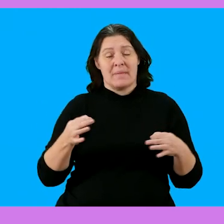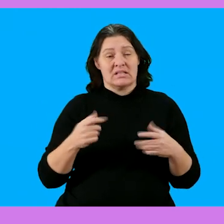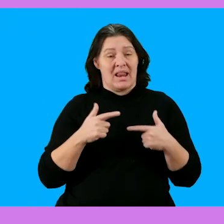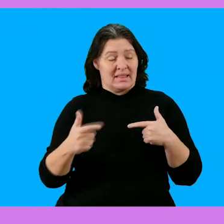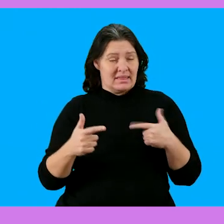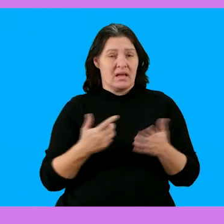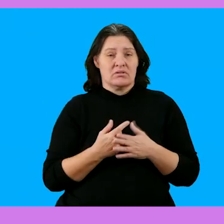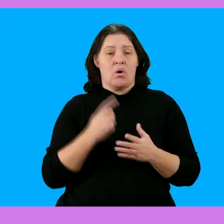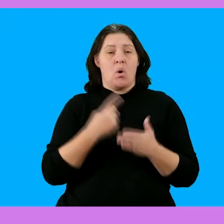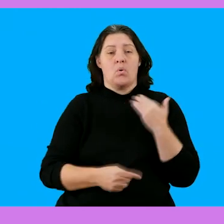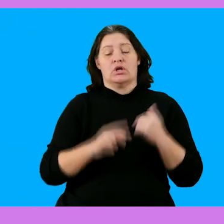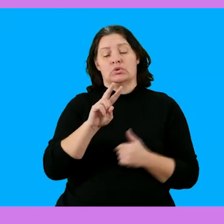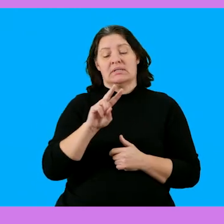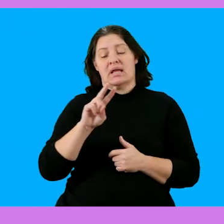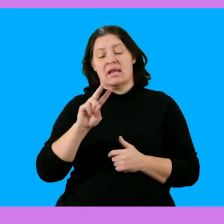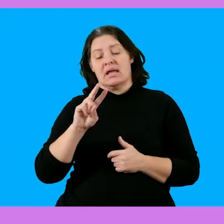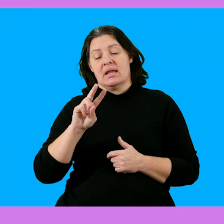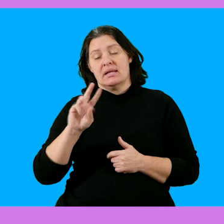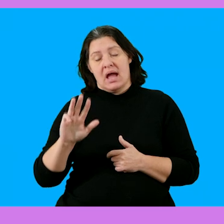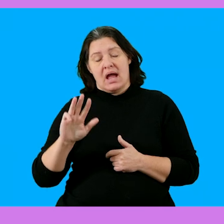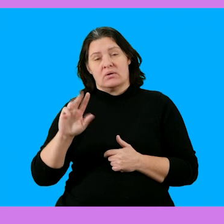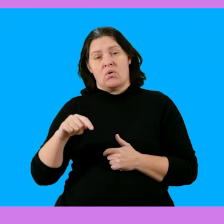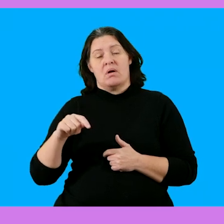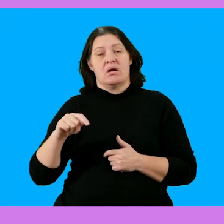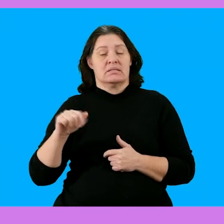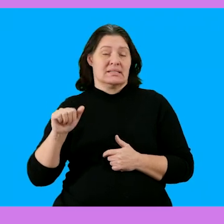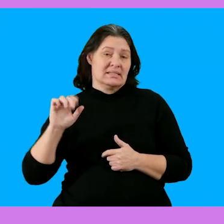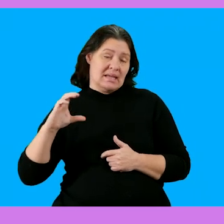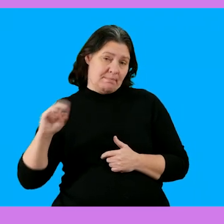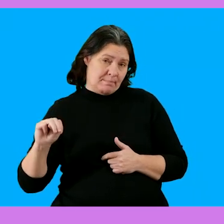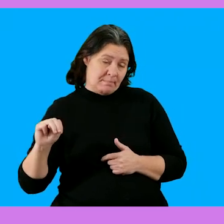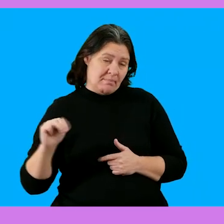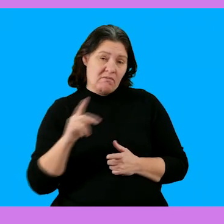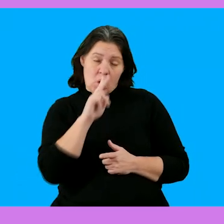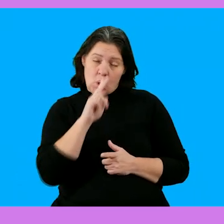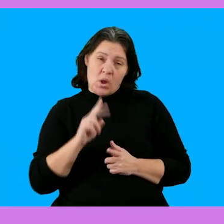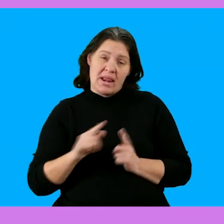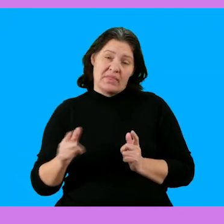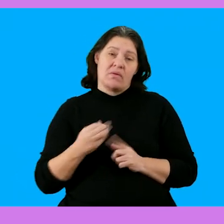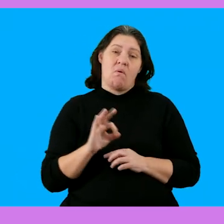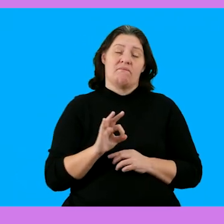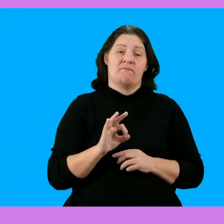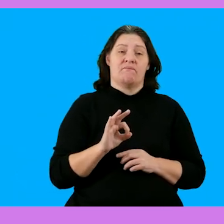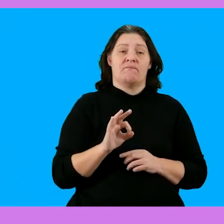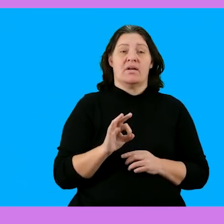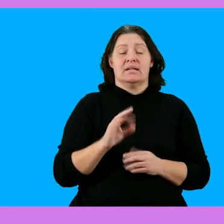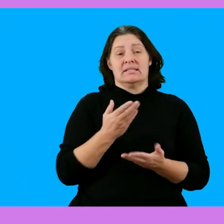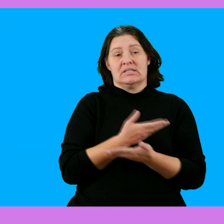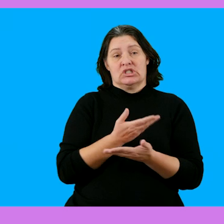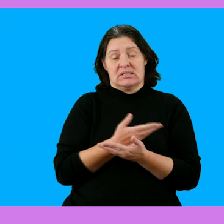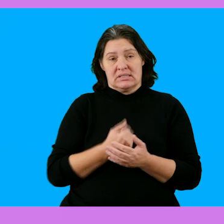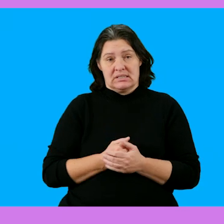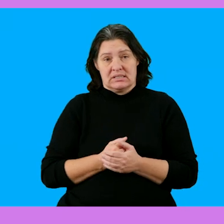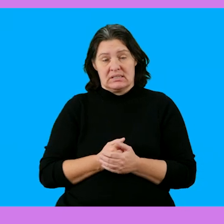of the page itself is only 29.6 centimeters. Are we clear? And if you look at the length of